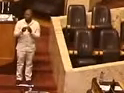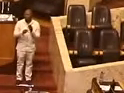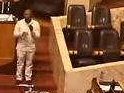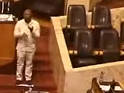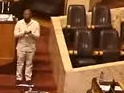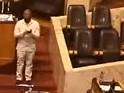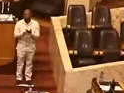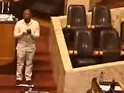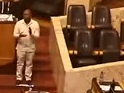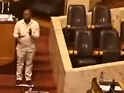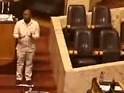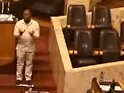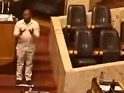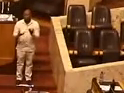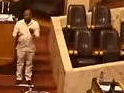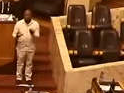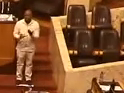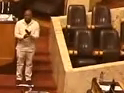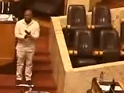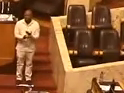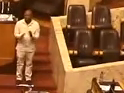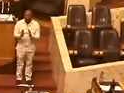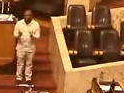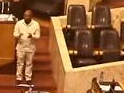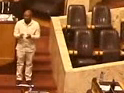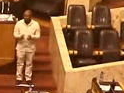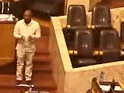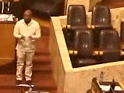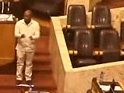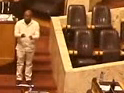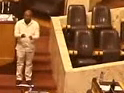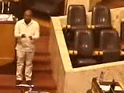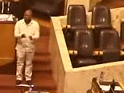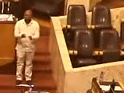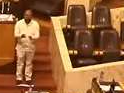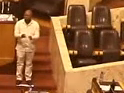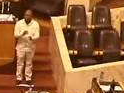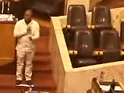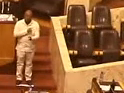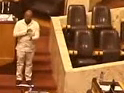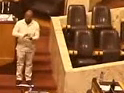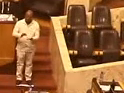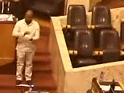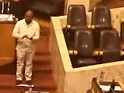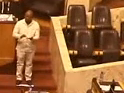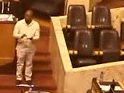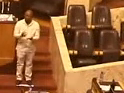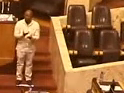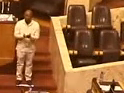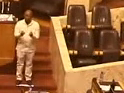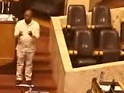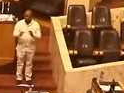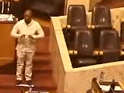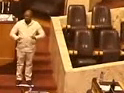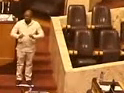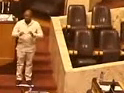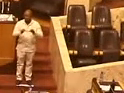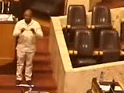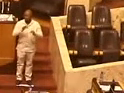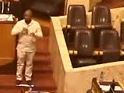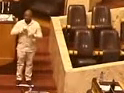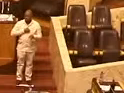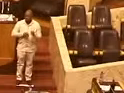on the roads or maintenance of the roads, whilst we could have given this opportunity to our local people in